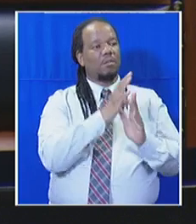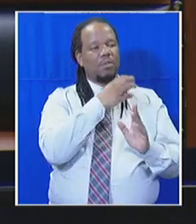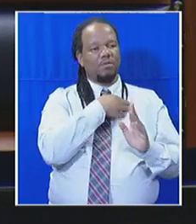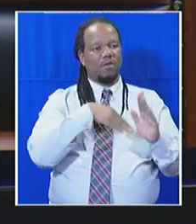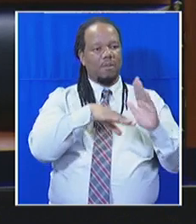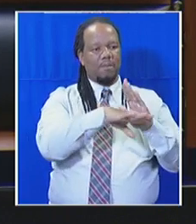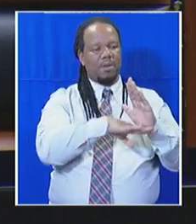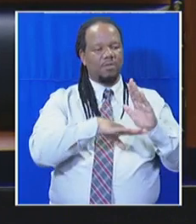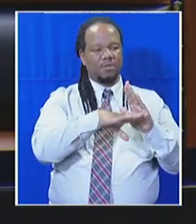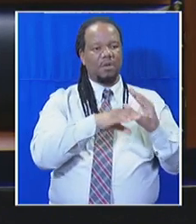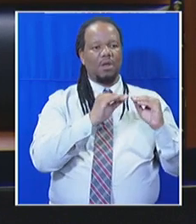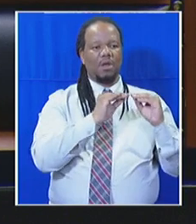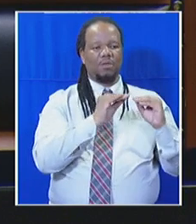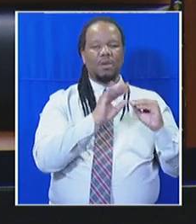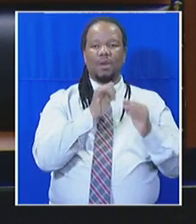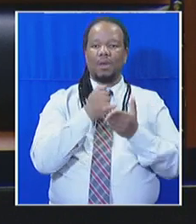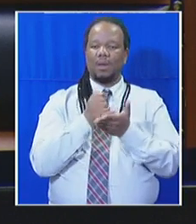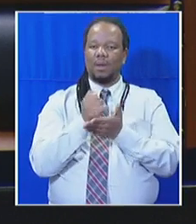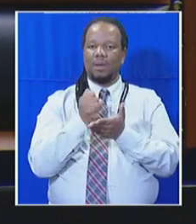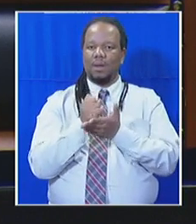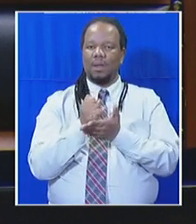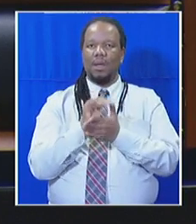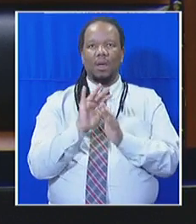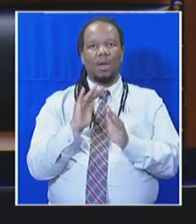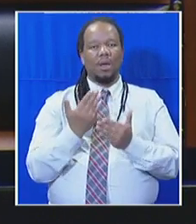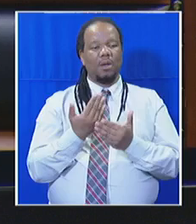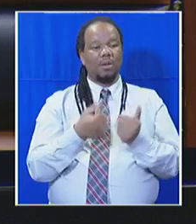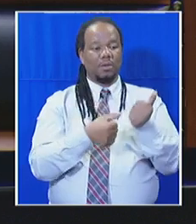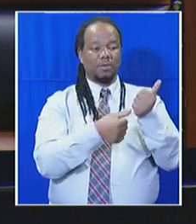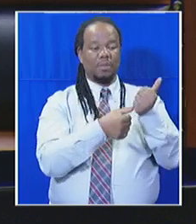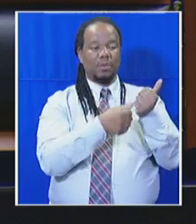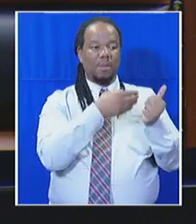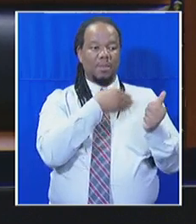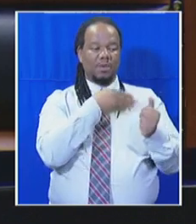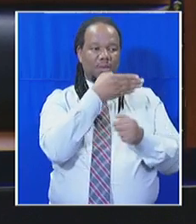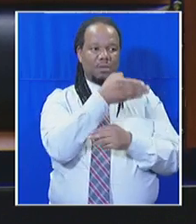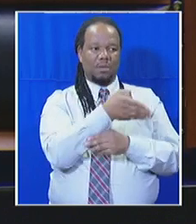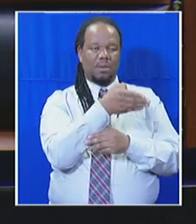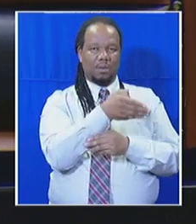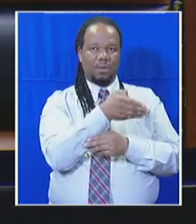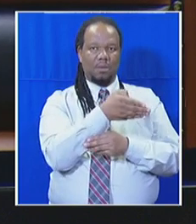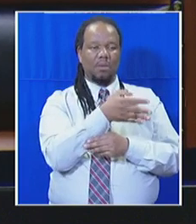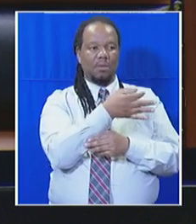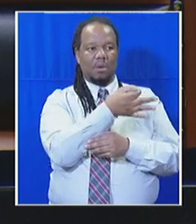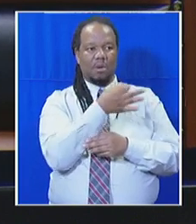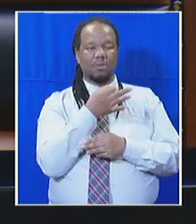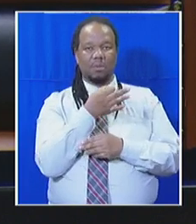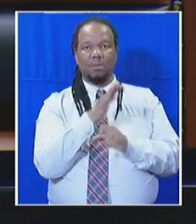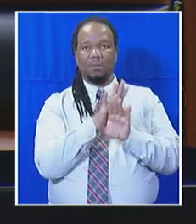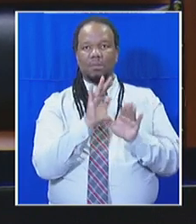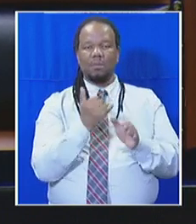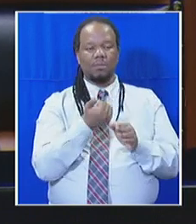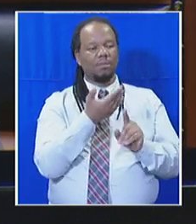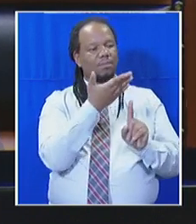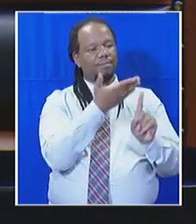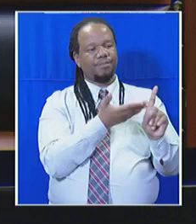our earlier discussions, we know the Honorable Deputy Minister will take the questions. Honorable Deputy